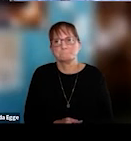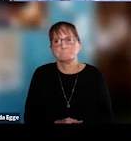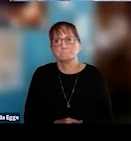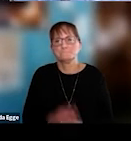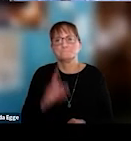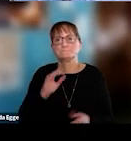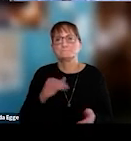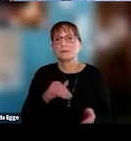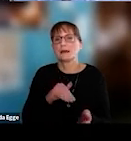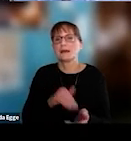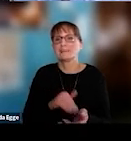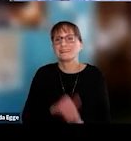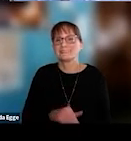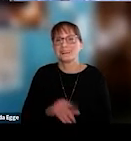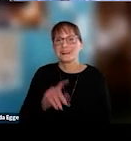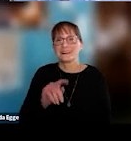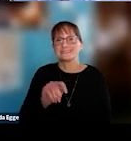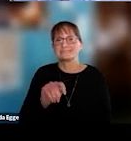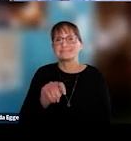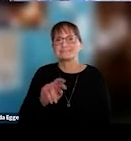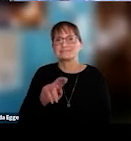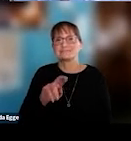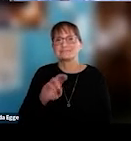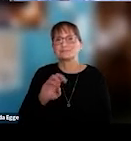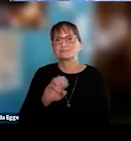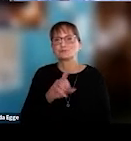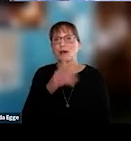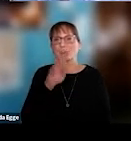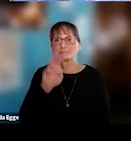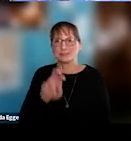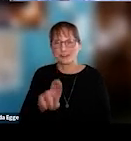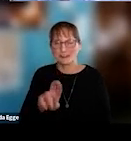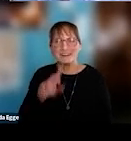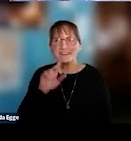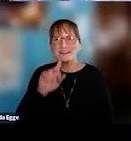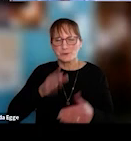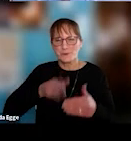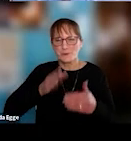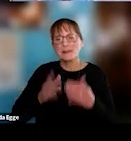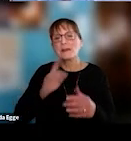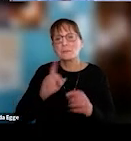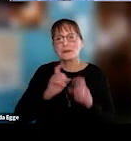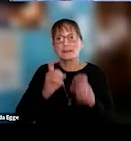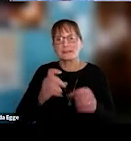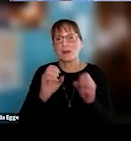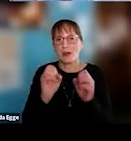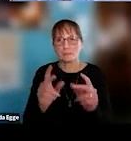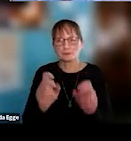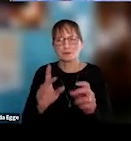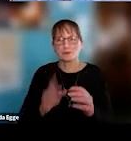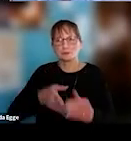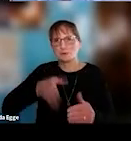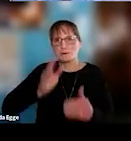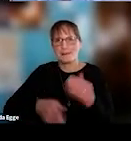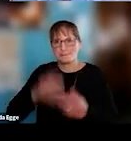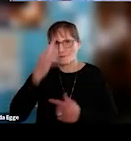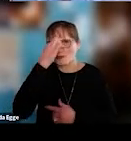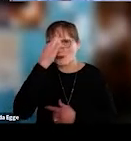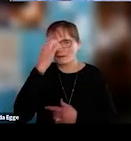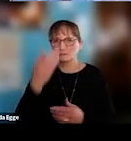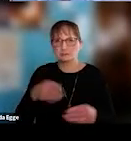Dr. Troxler, we lost you when you were on the tail end of what you were ending with, so I just wanted to give you a chance to end your thought to close this